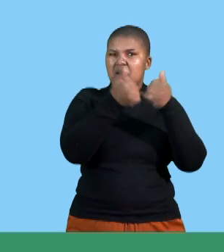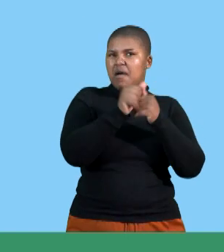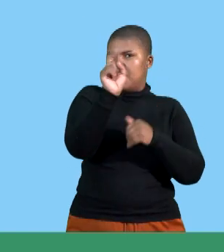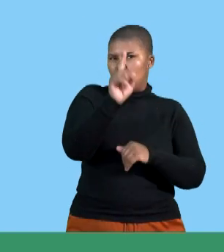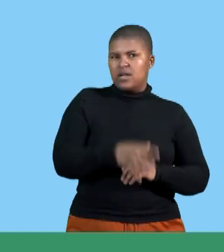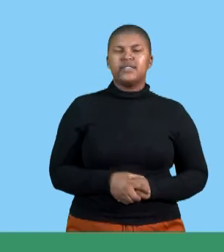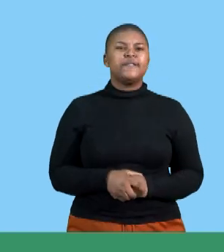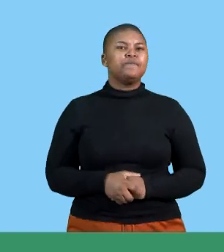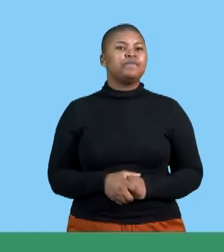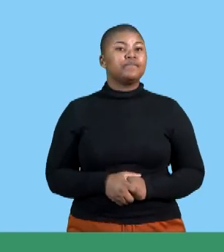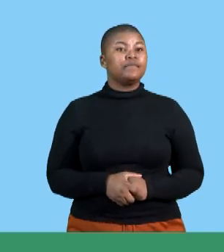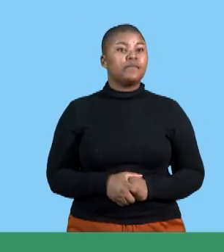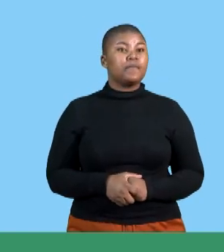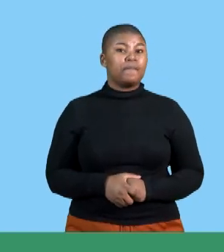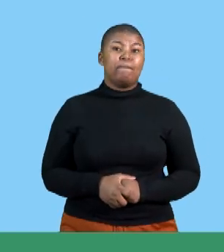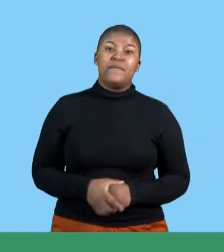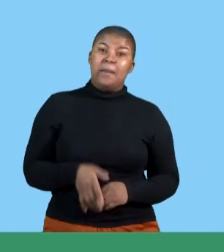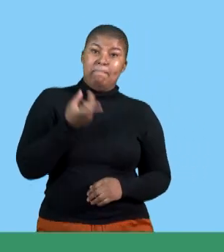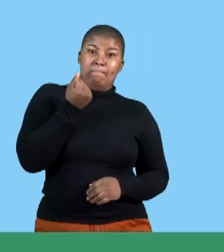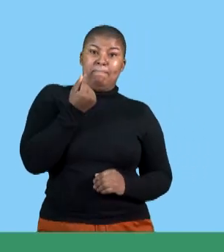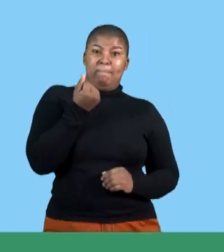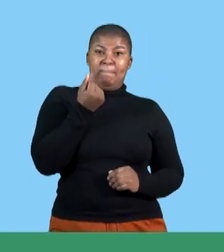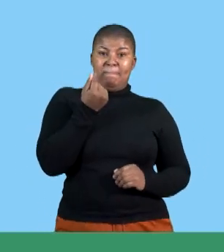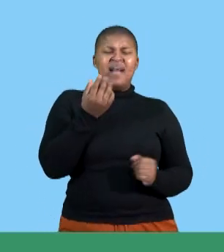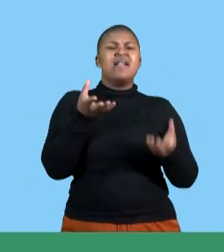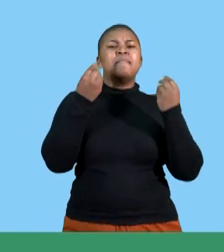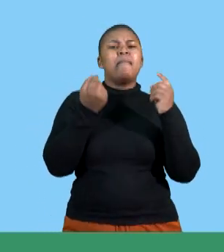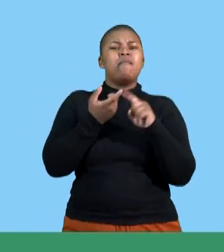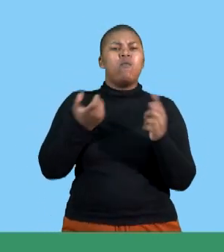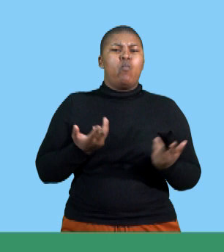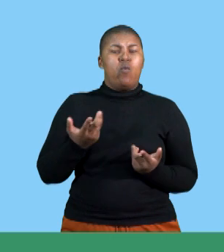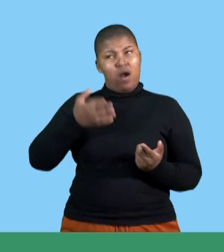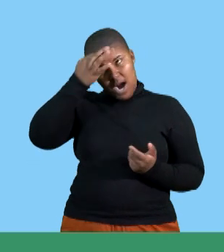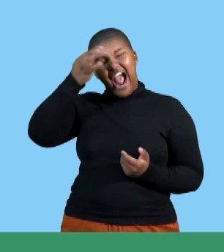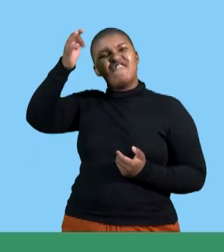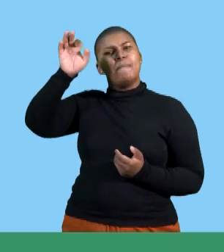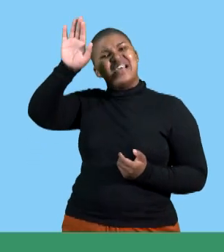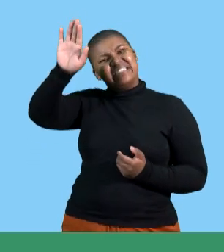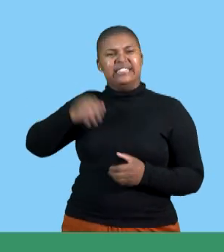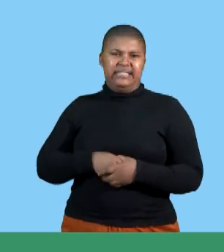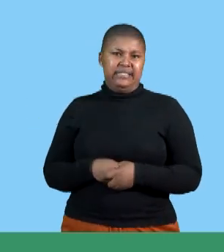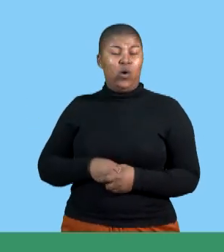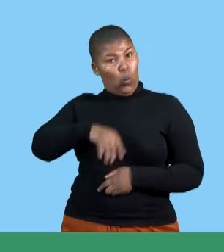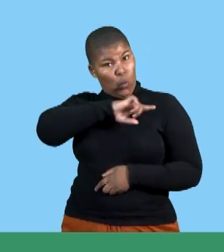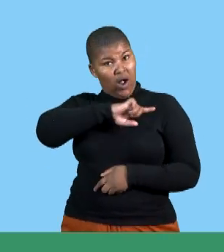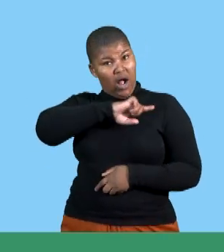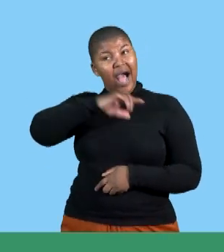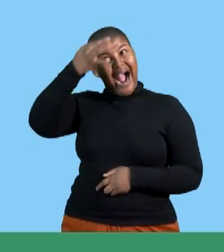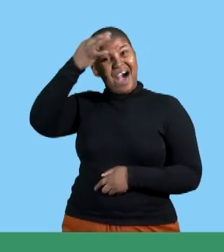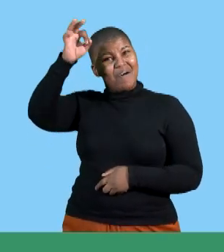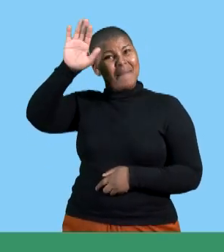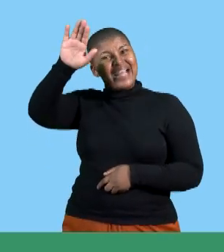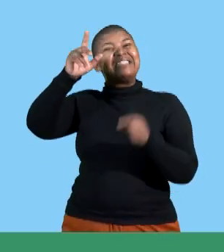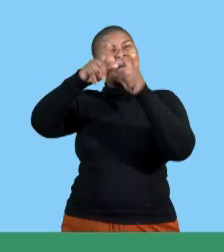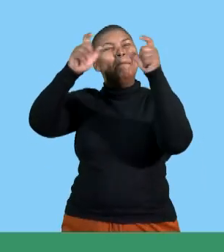state-owned company is financed by the government. Why it is financed by the government? It's because the government